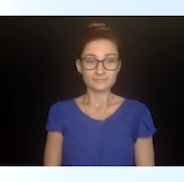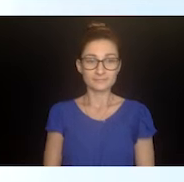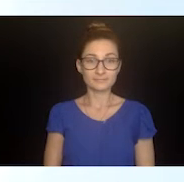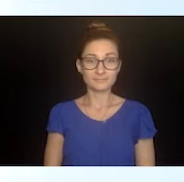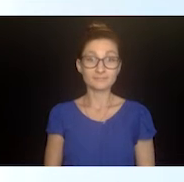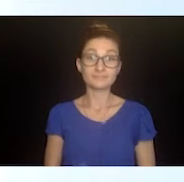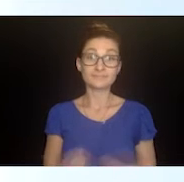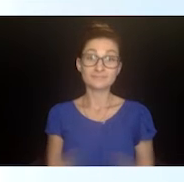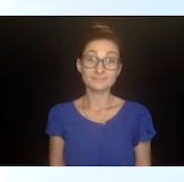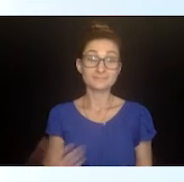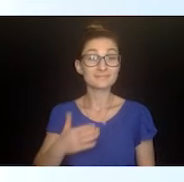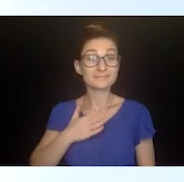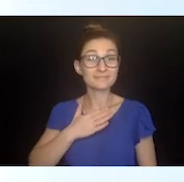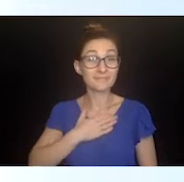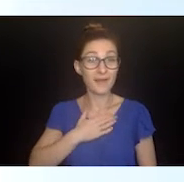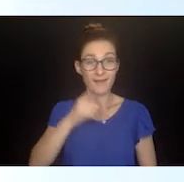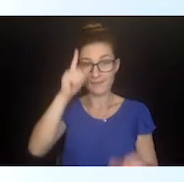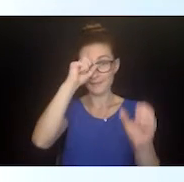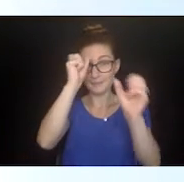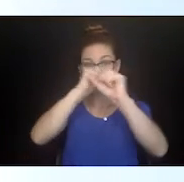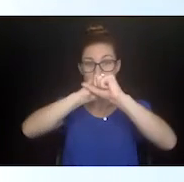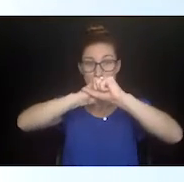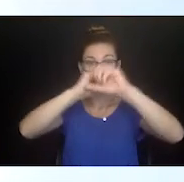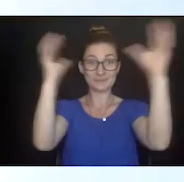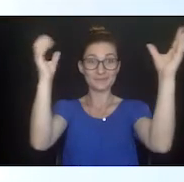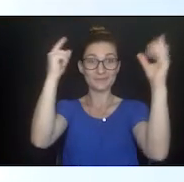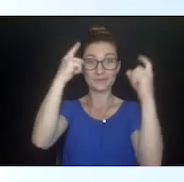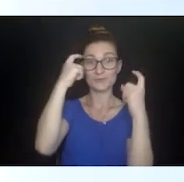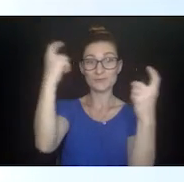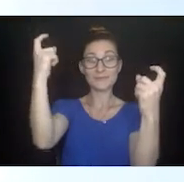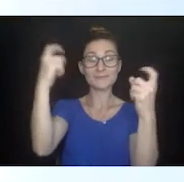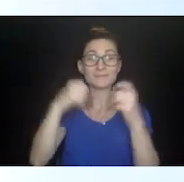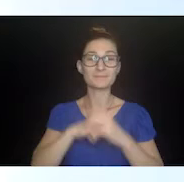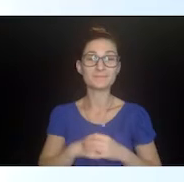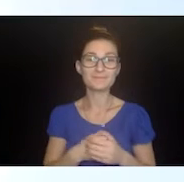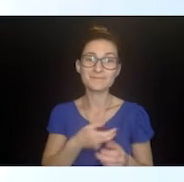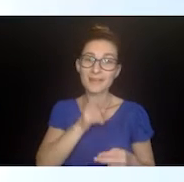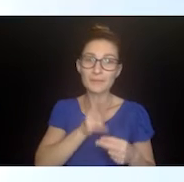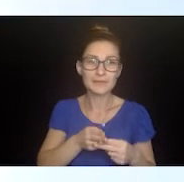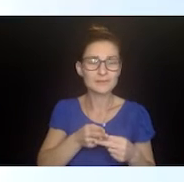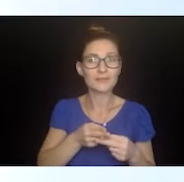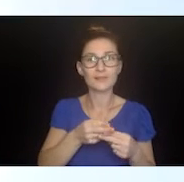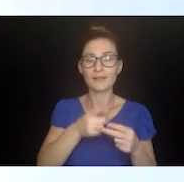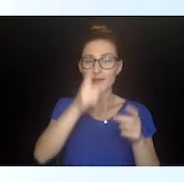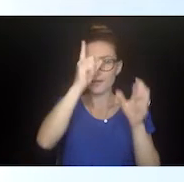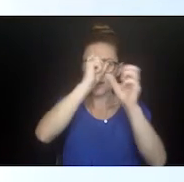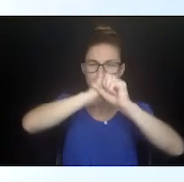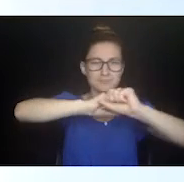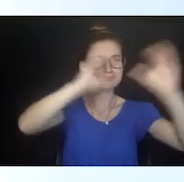So, my dreams. As I mentioned, I had all these dreams.